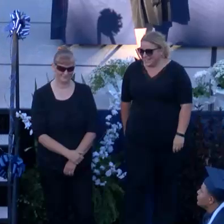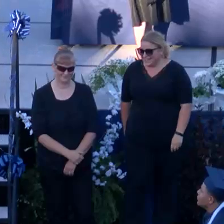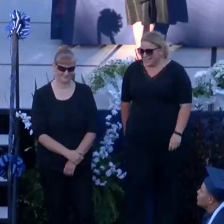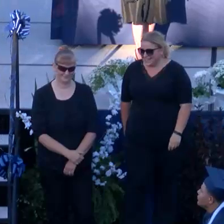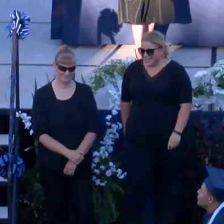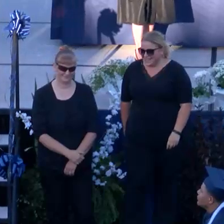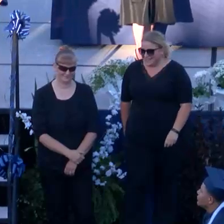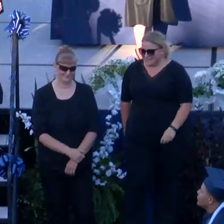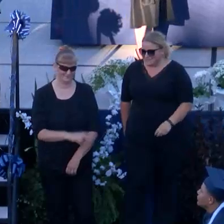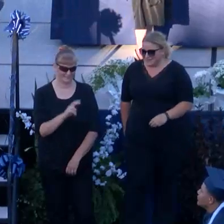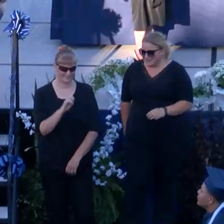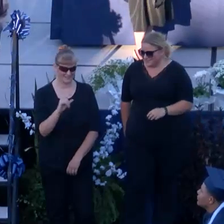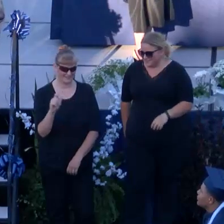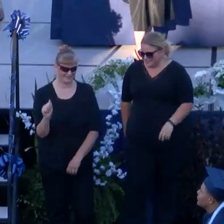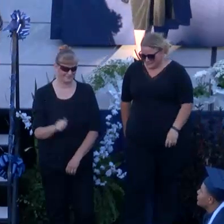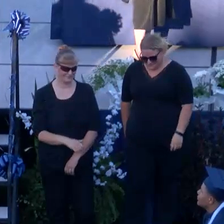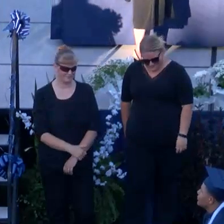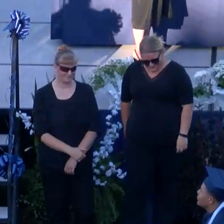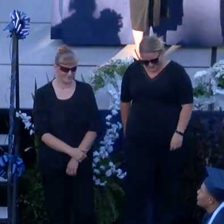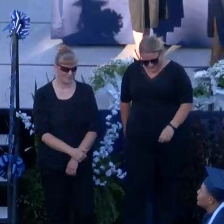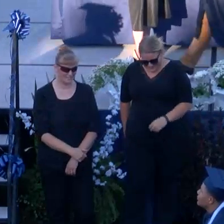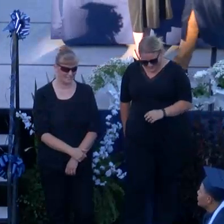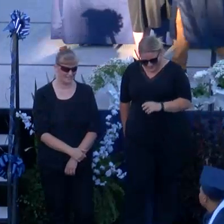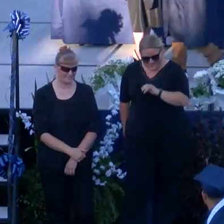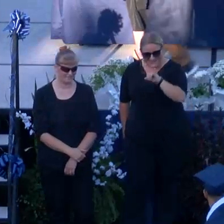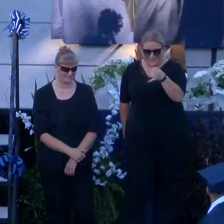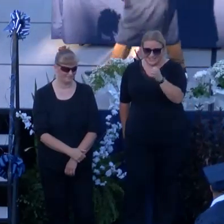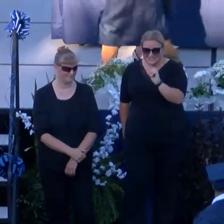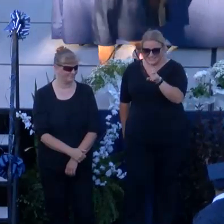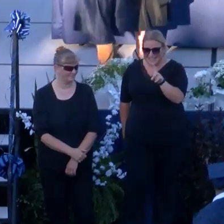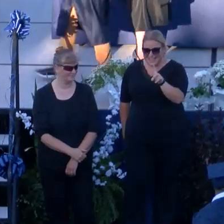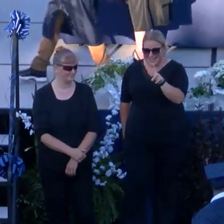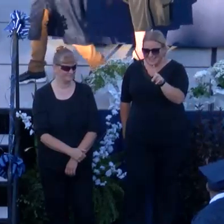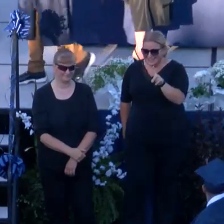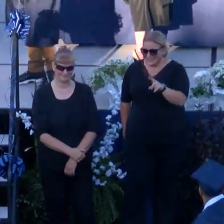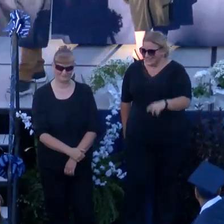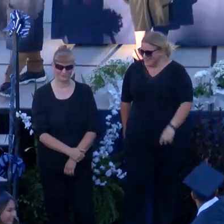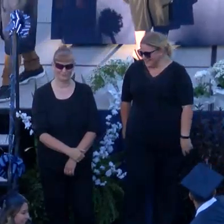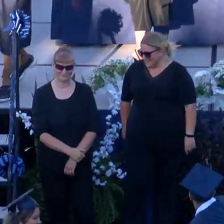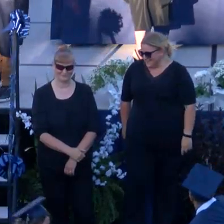Nadia Prado. Jed Burton.